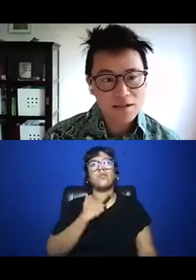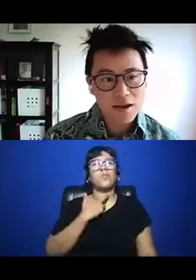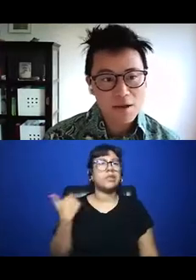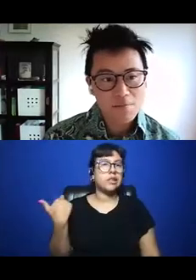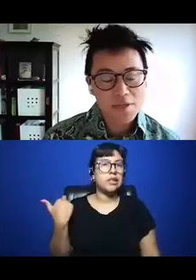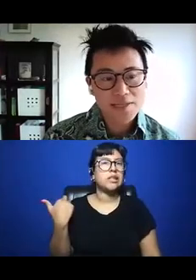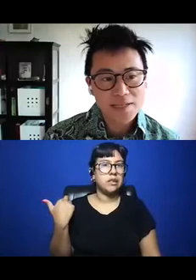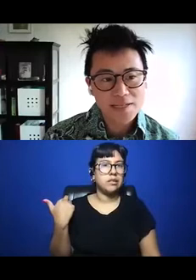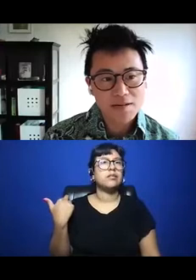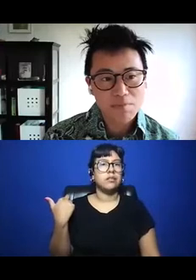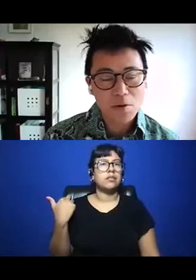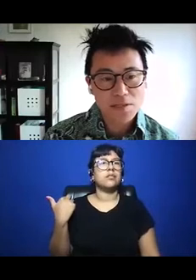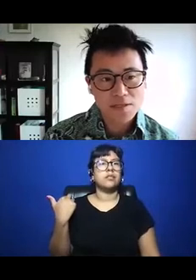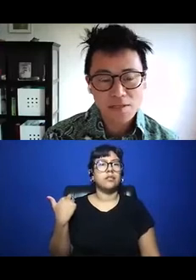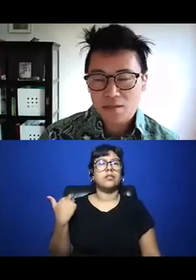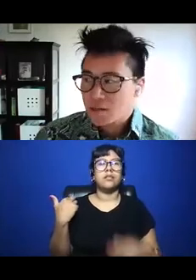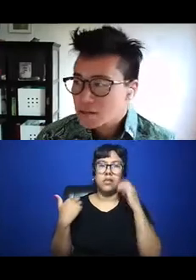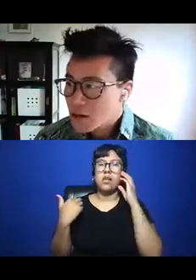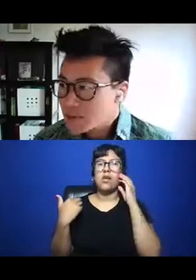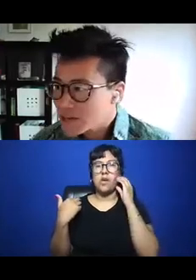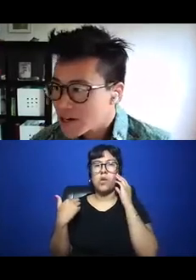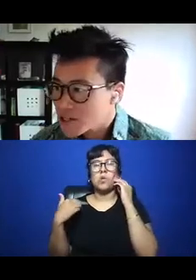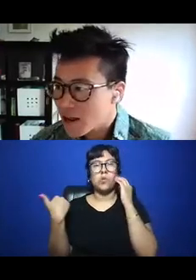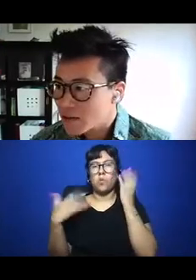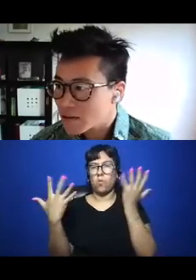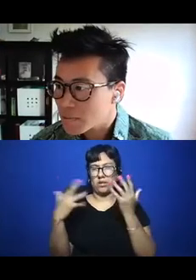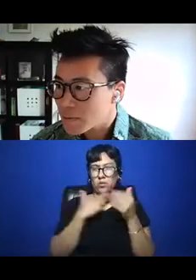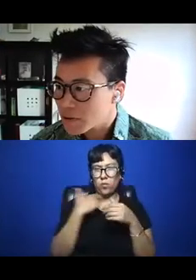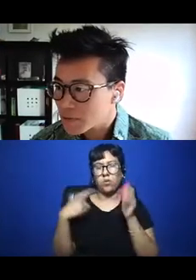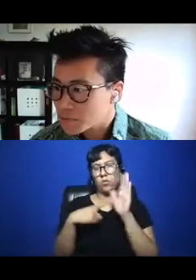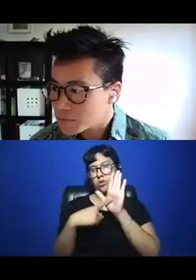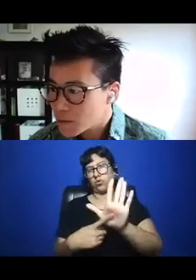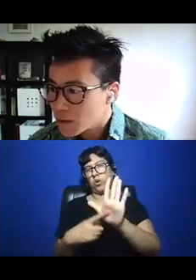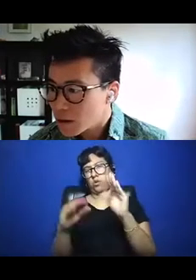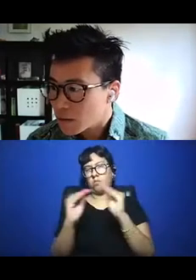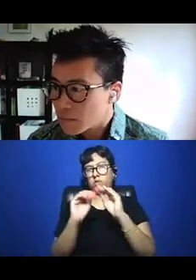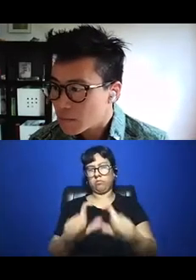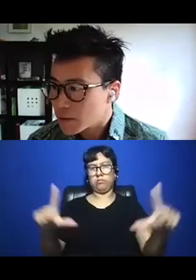this incident poses. I'm going to try to show that a little bit bigger.